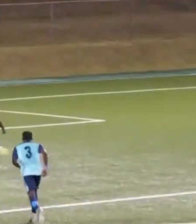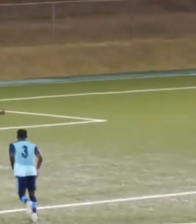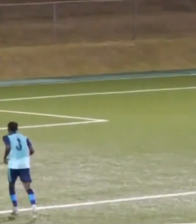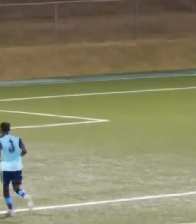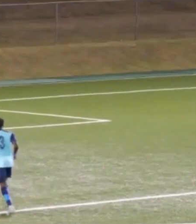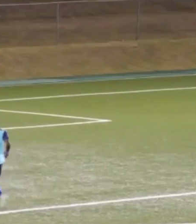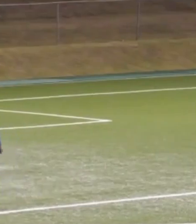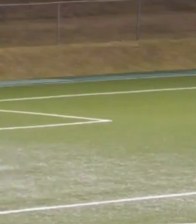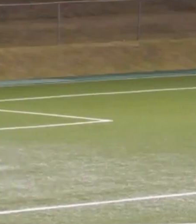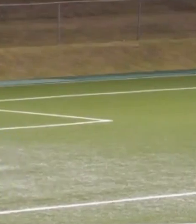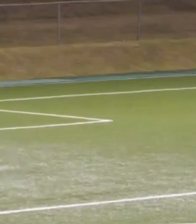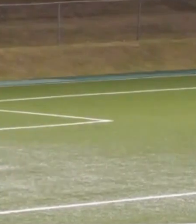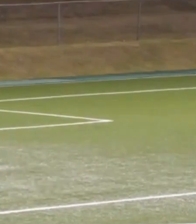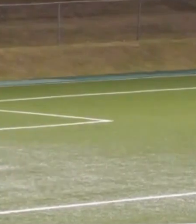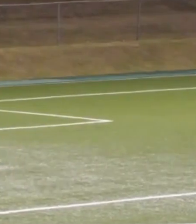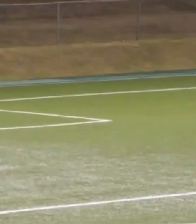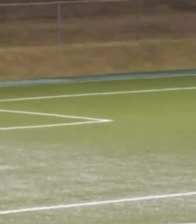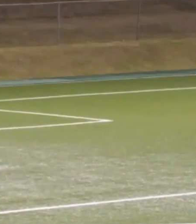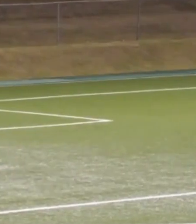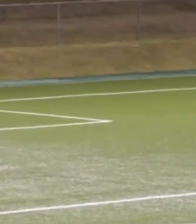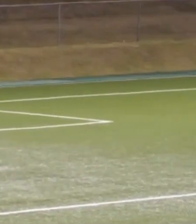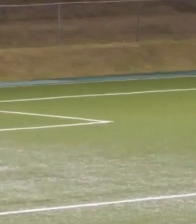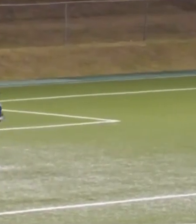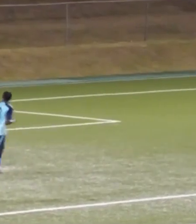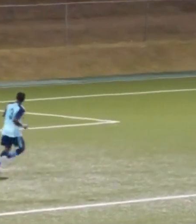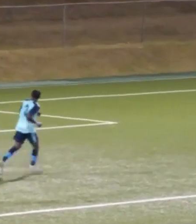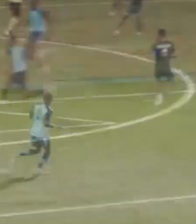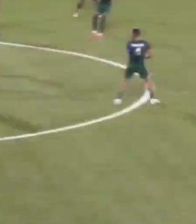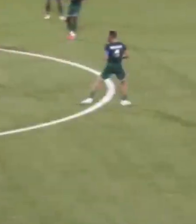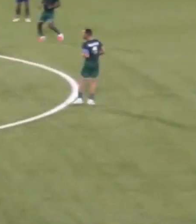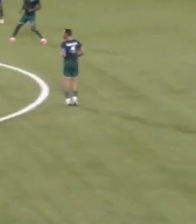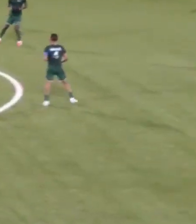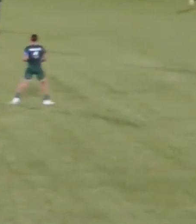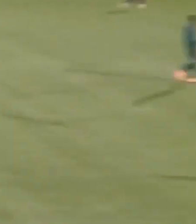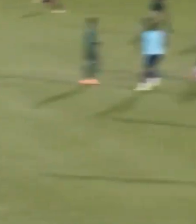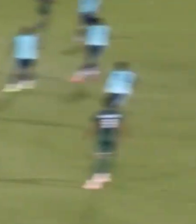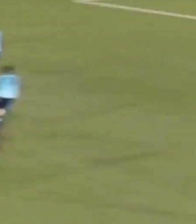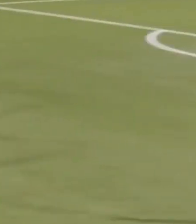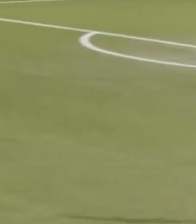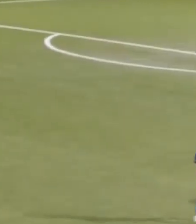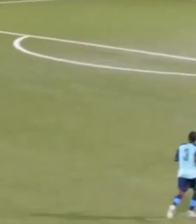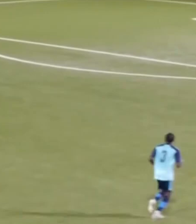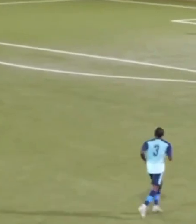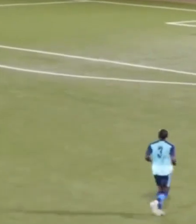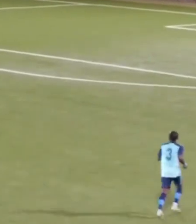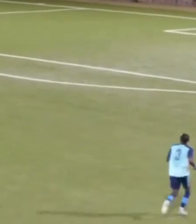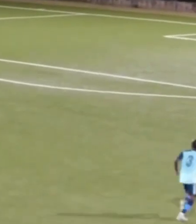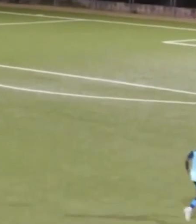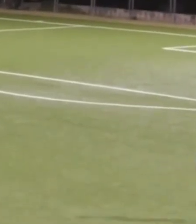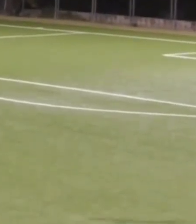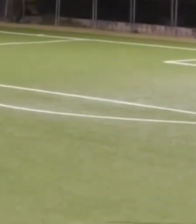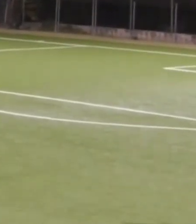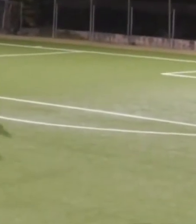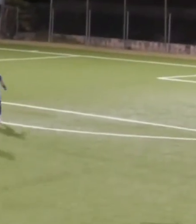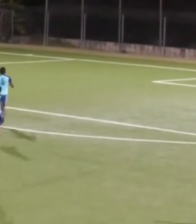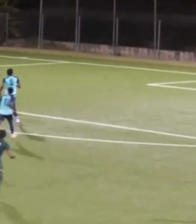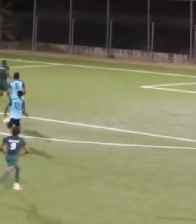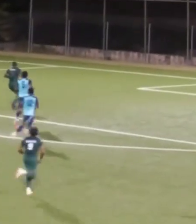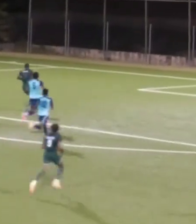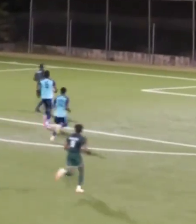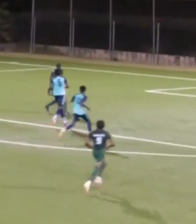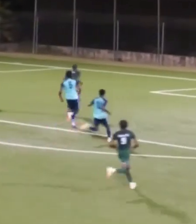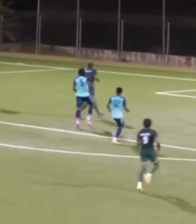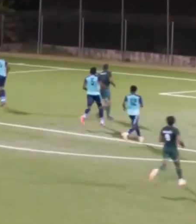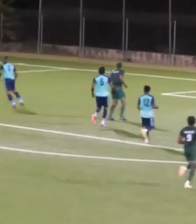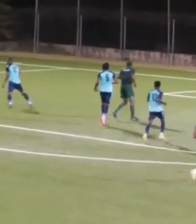Keon Harding, cool as ever. 1-1 then. Wales, with a minor blemish, made up for it immediately